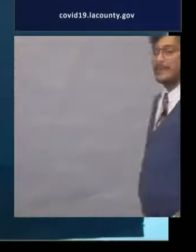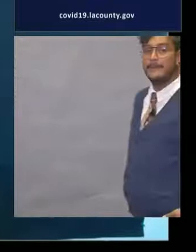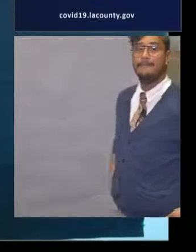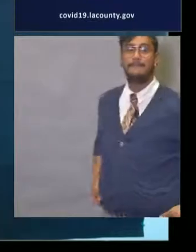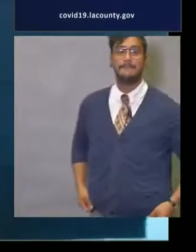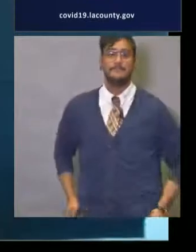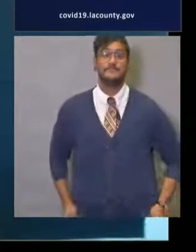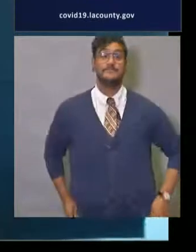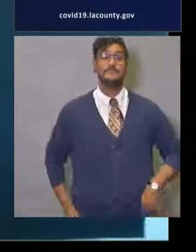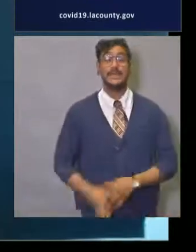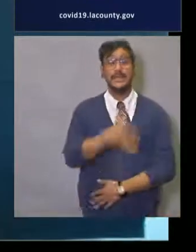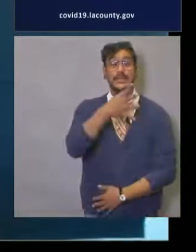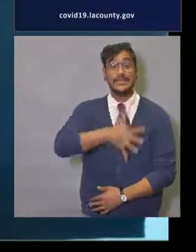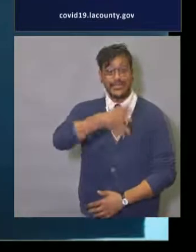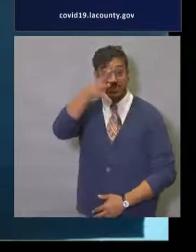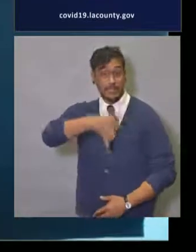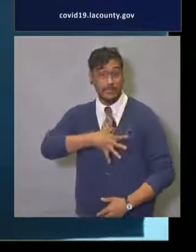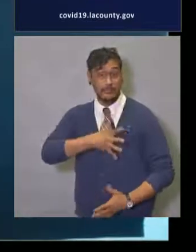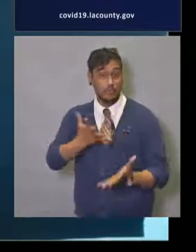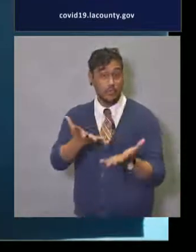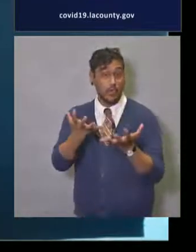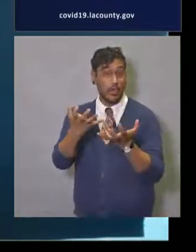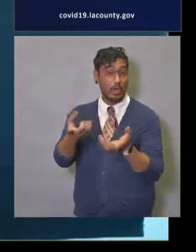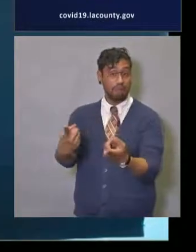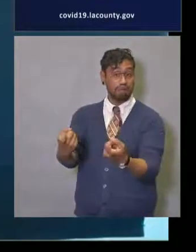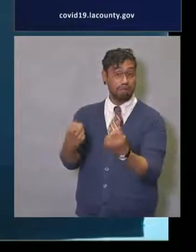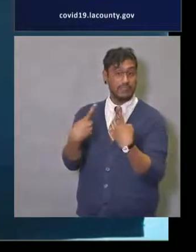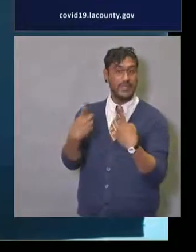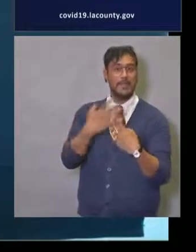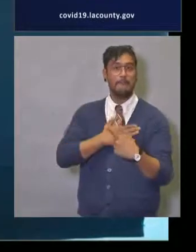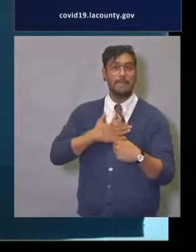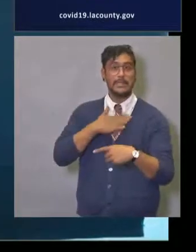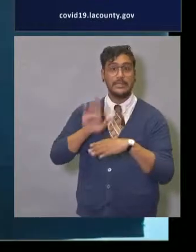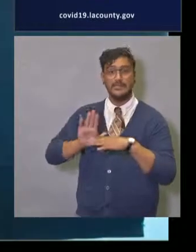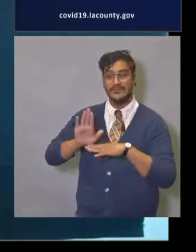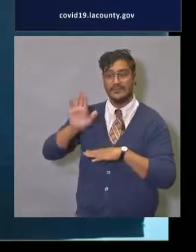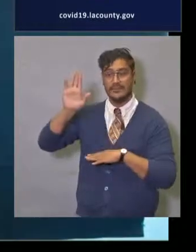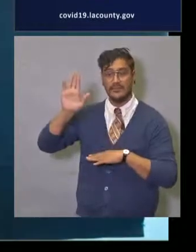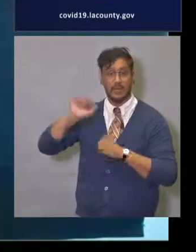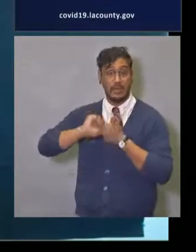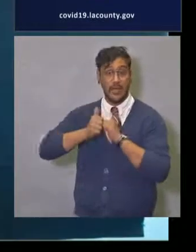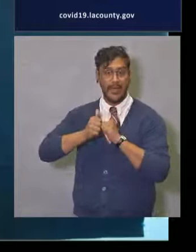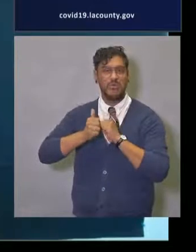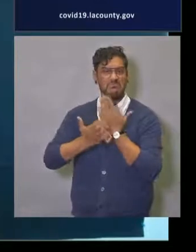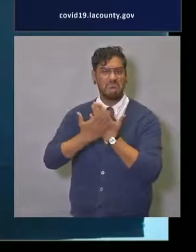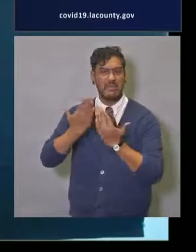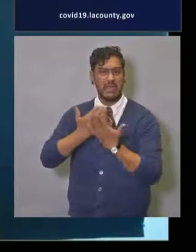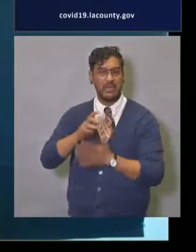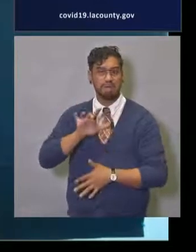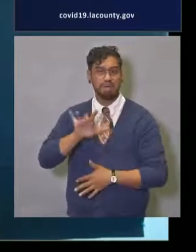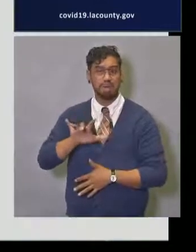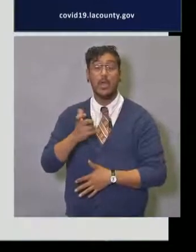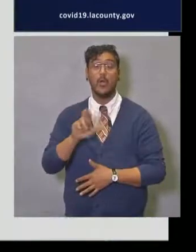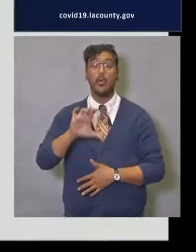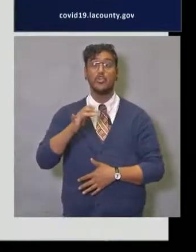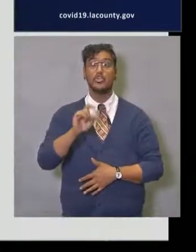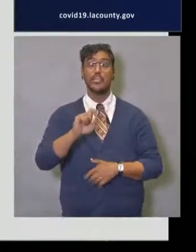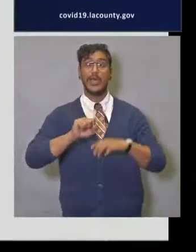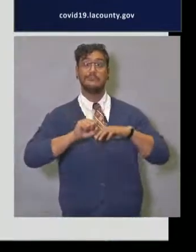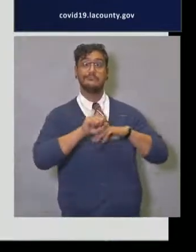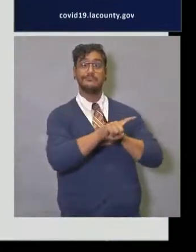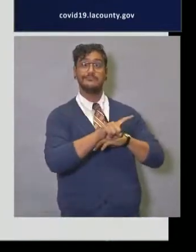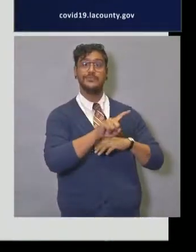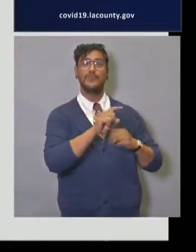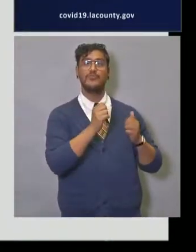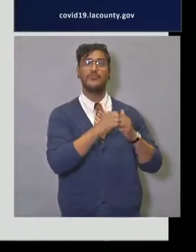Ladies and gentlemen, if you wish to ask a question, please raise your hand using the hand icon or send the host a chat with your name and outlet to be